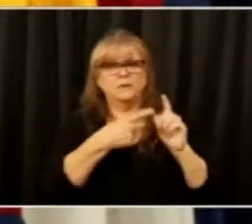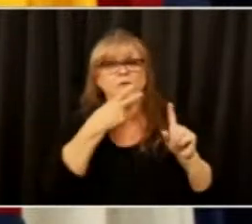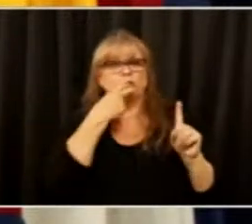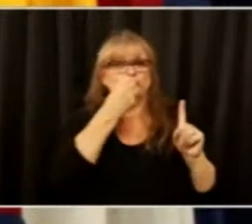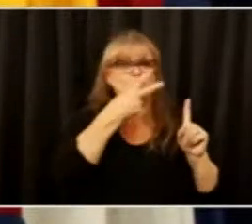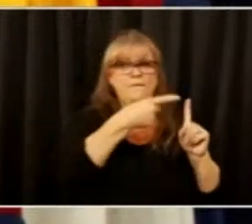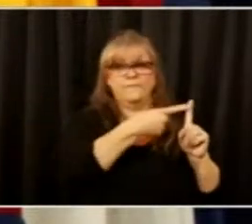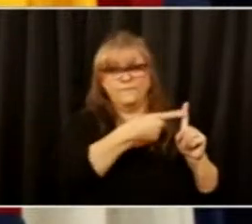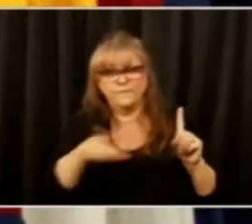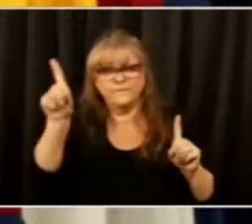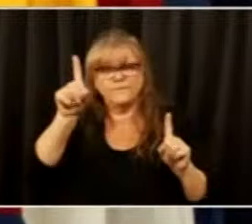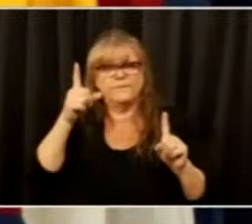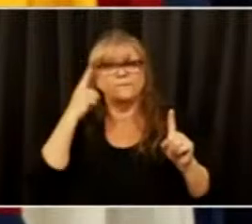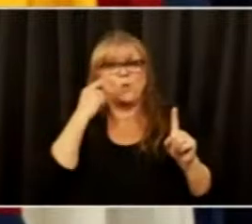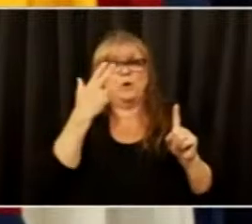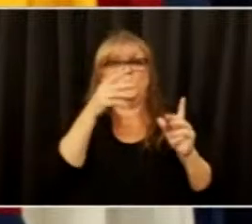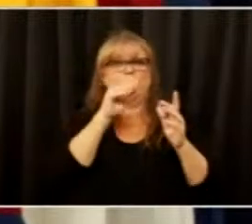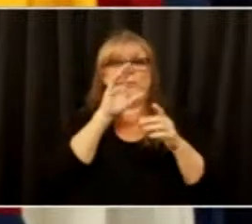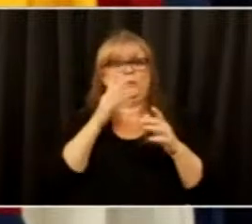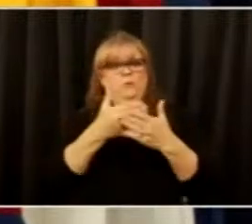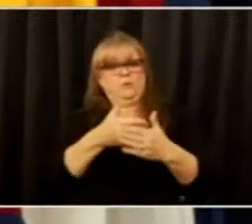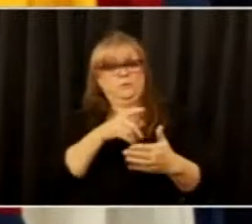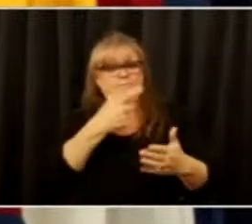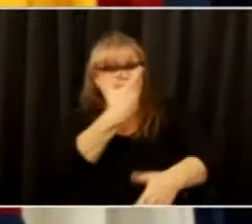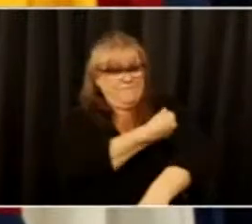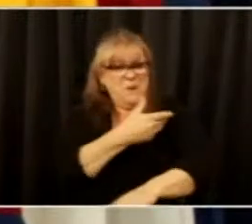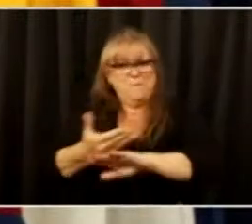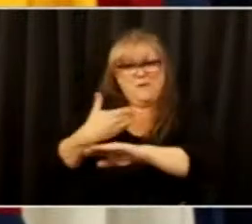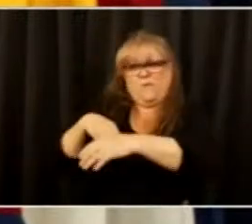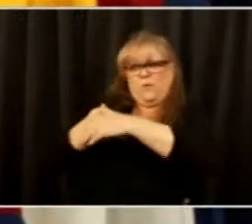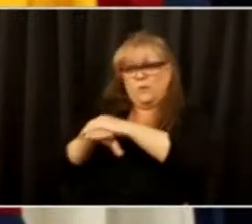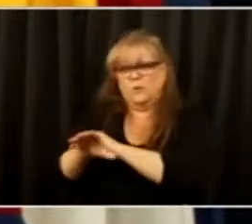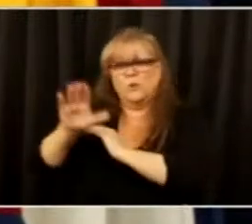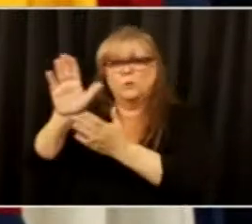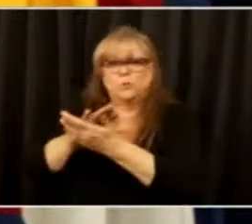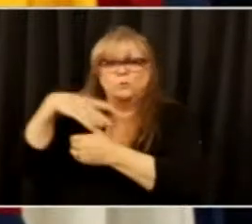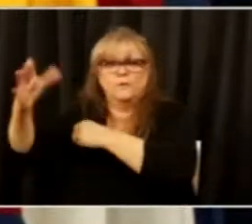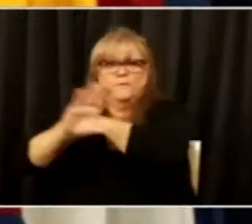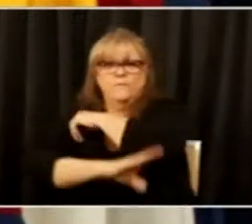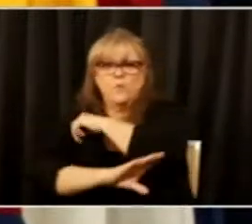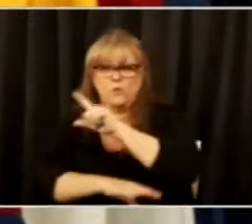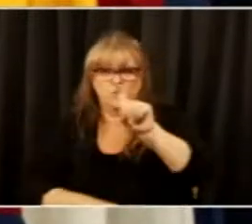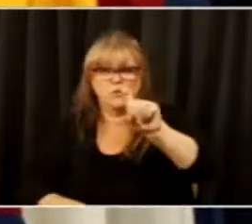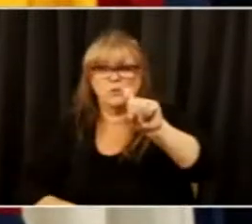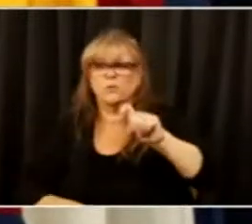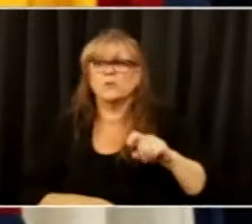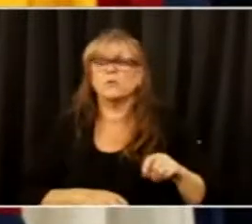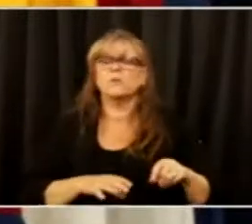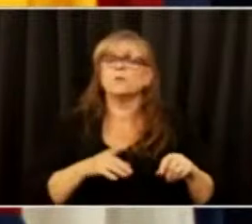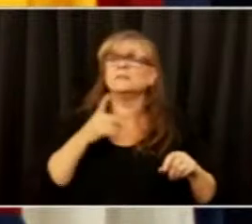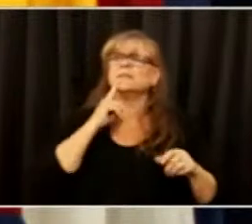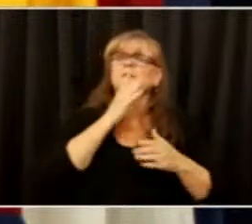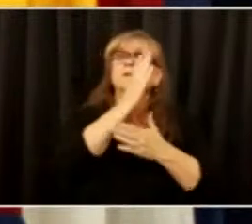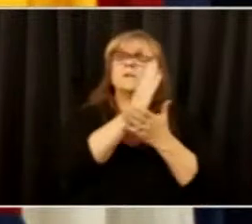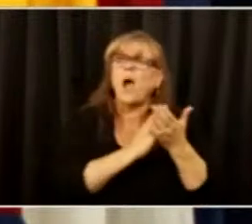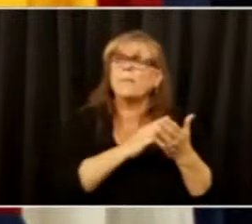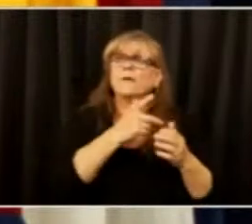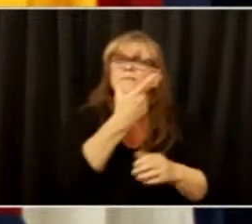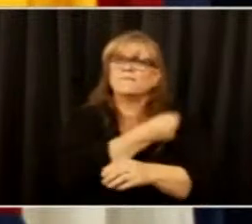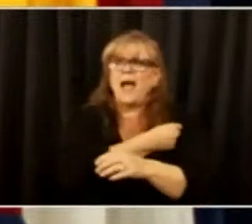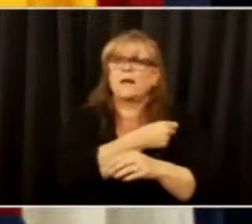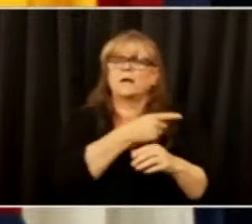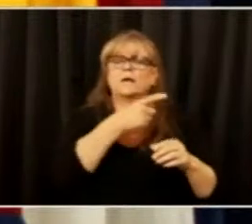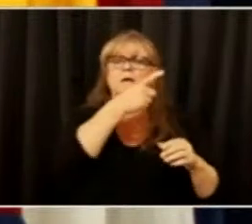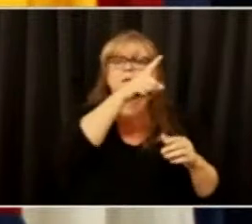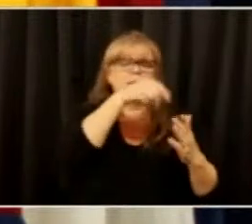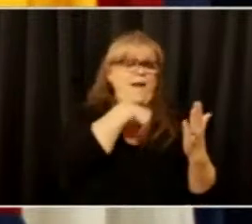kind of similar to the other required vaccinations where parents can opt out with a waiver? Well, certainly the institutions that have required it, and